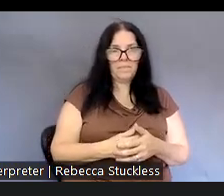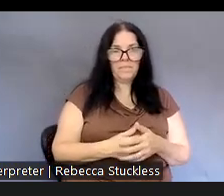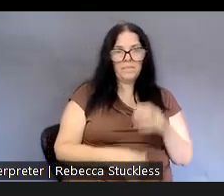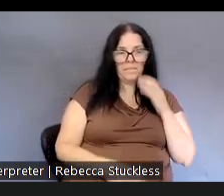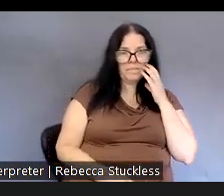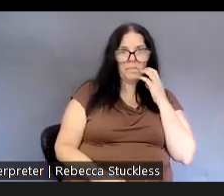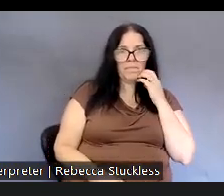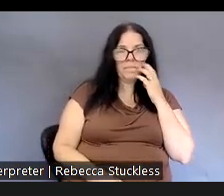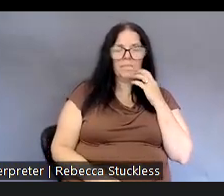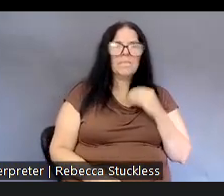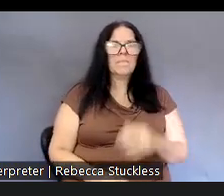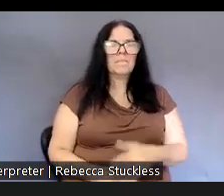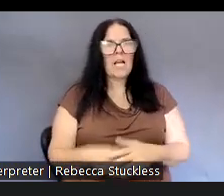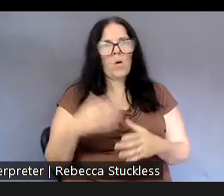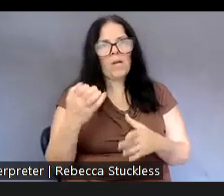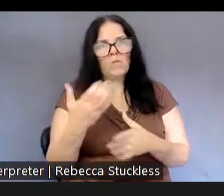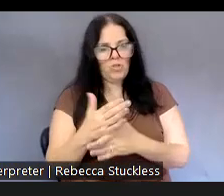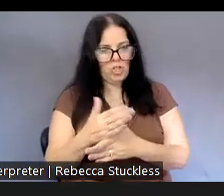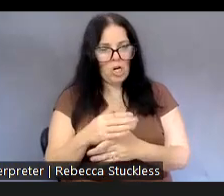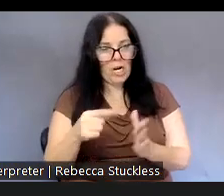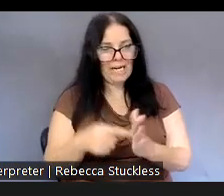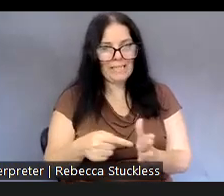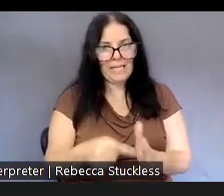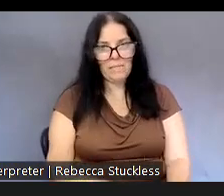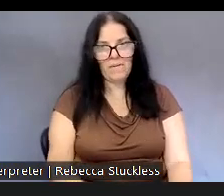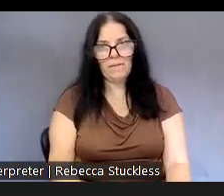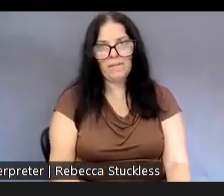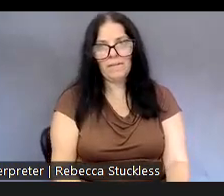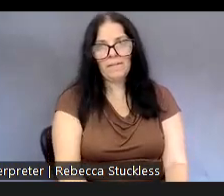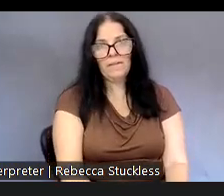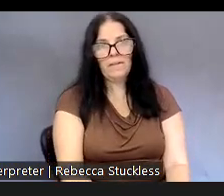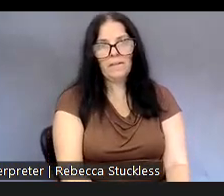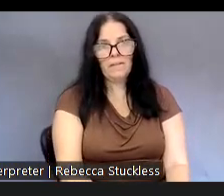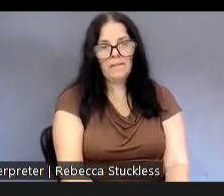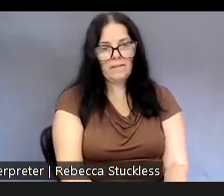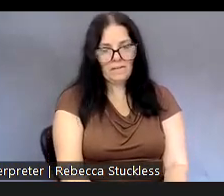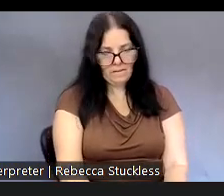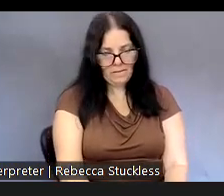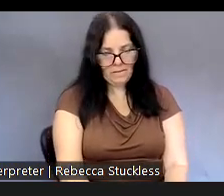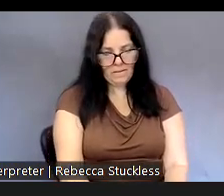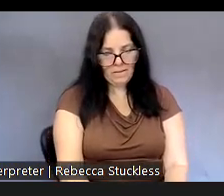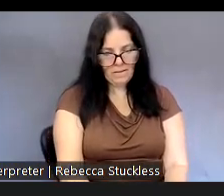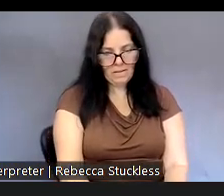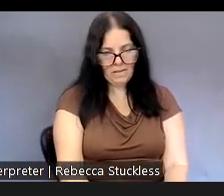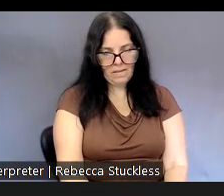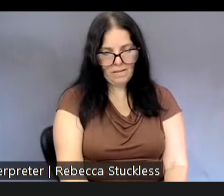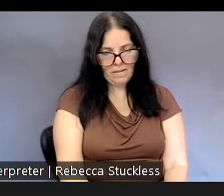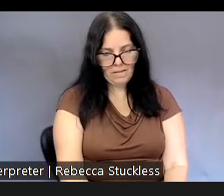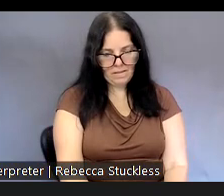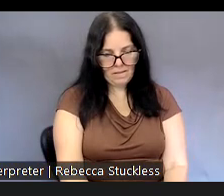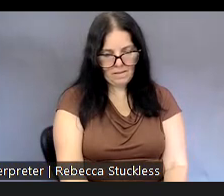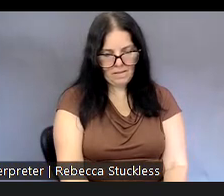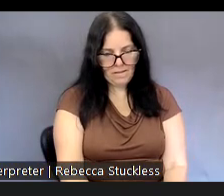I'd like to share an example that was given at an implicit bias training I attended a couple years